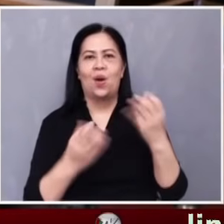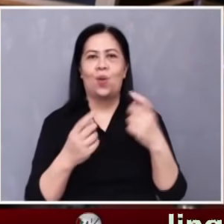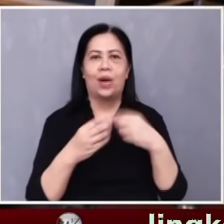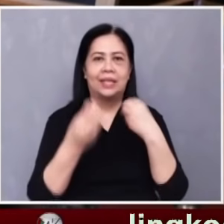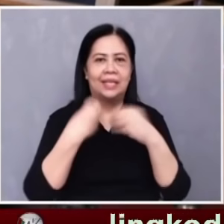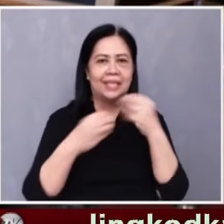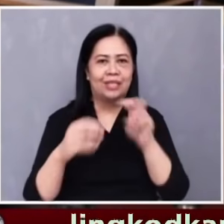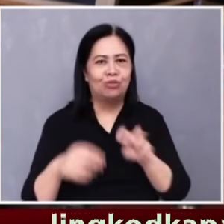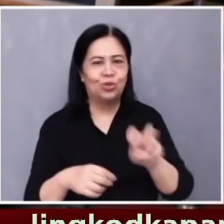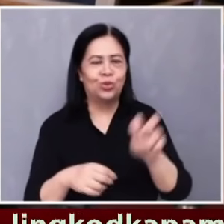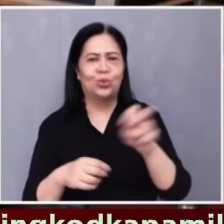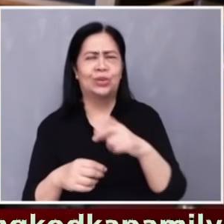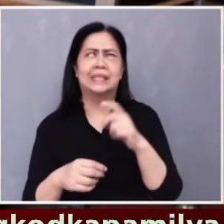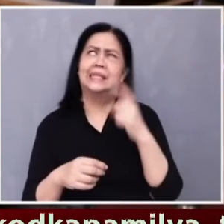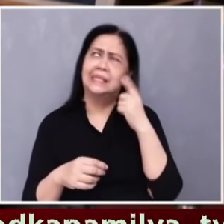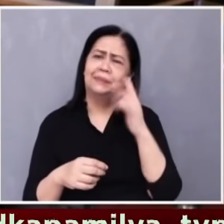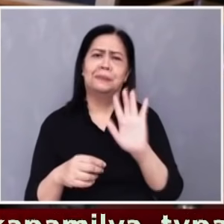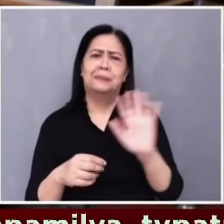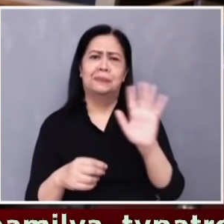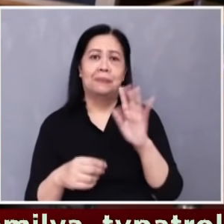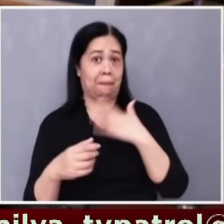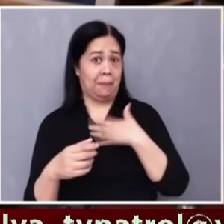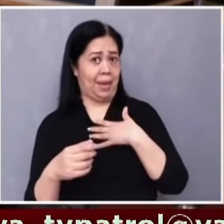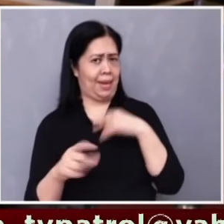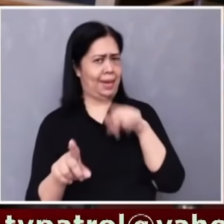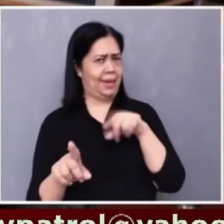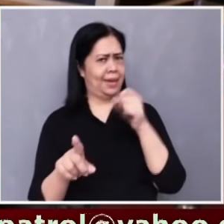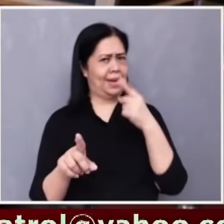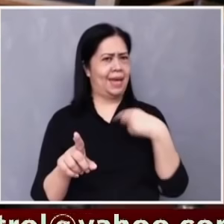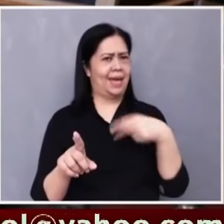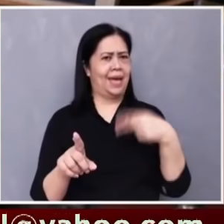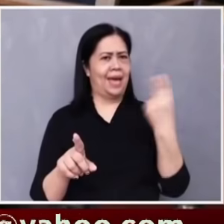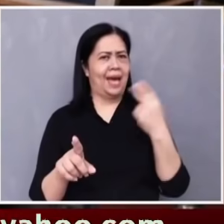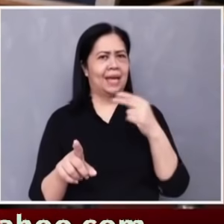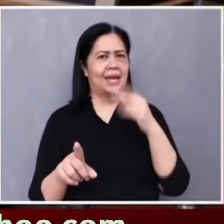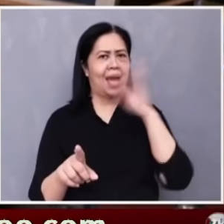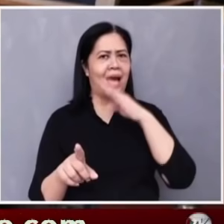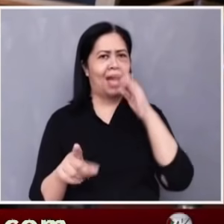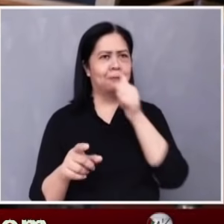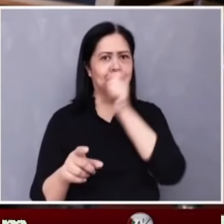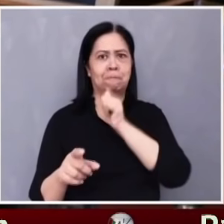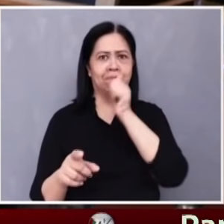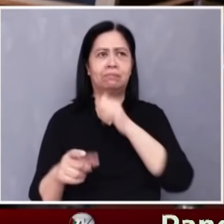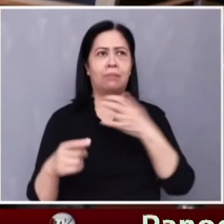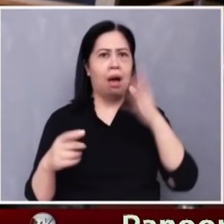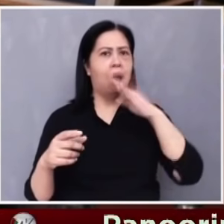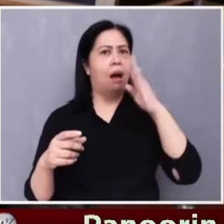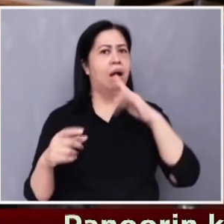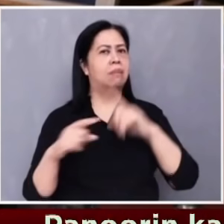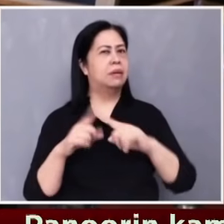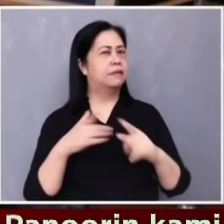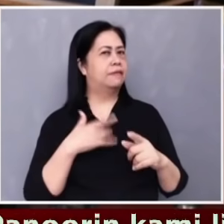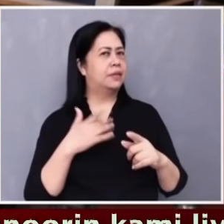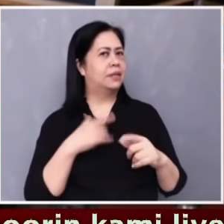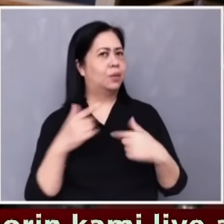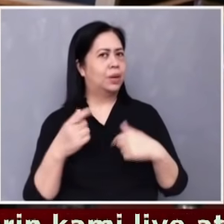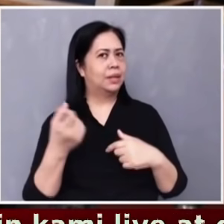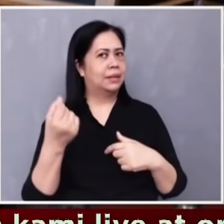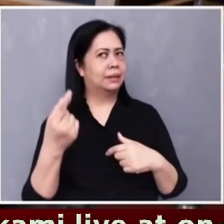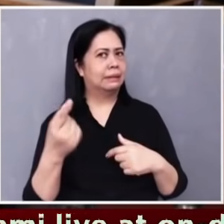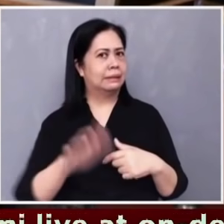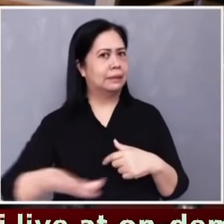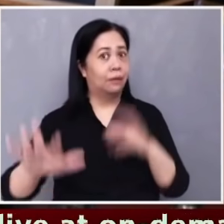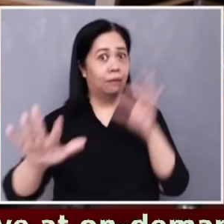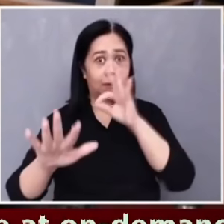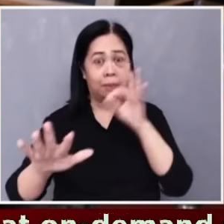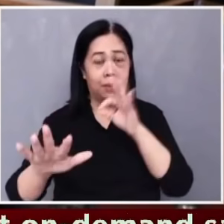I'm pretty, from what I understand, I have a pretty high spice tolerance, but I feel like, from what I understand, Filipino